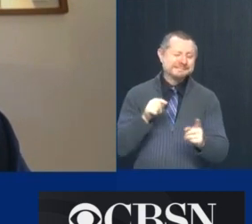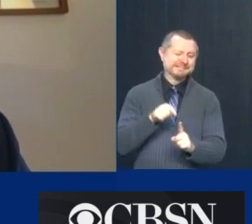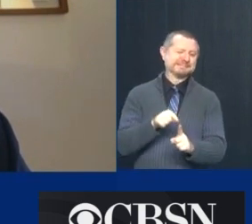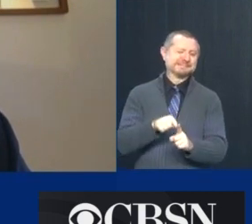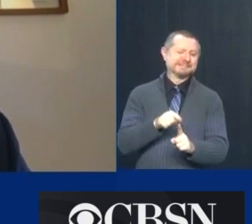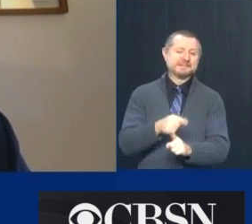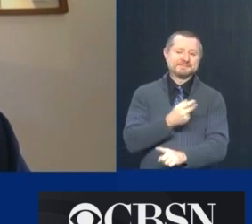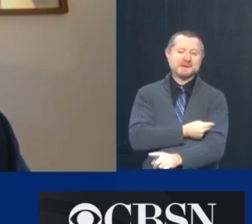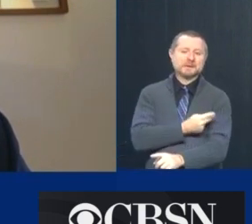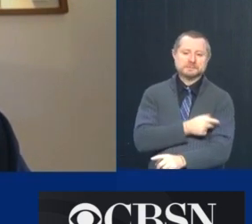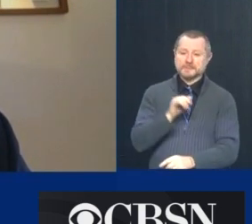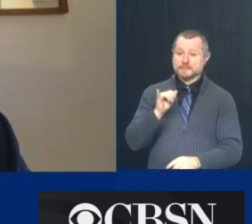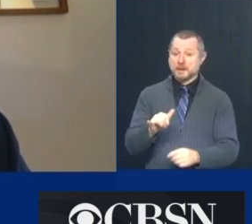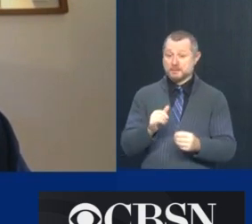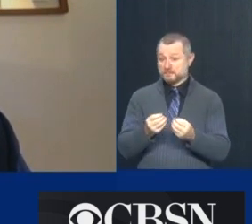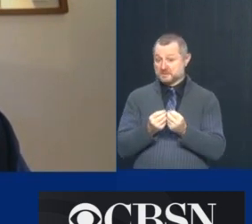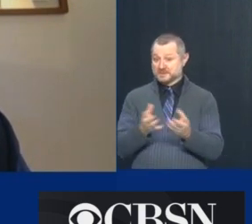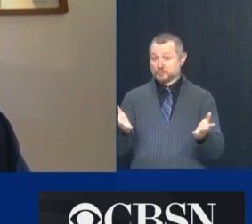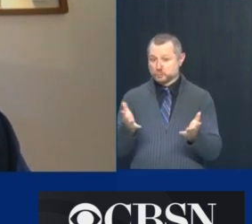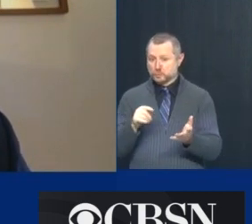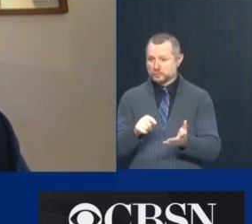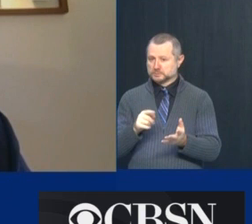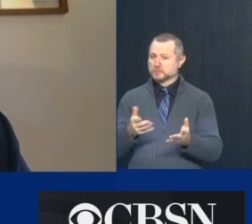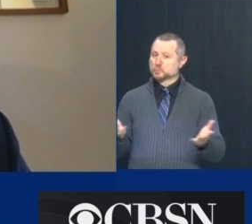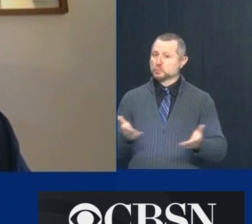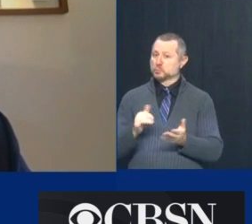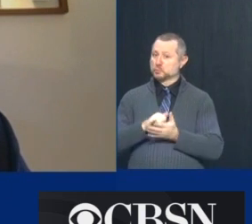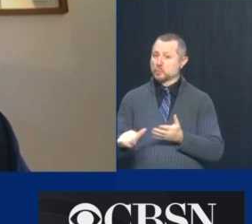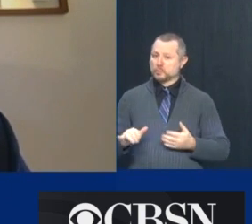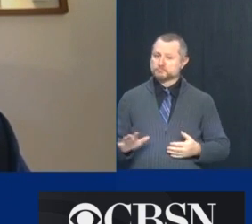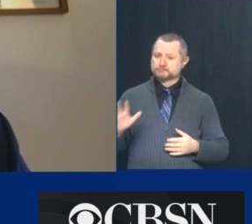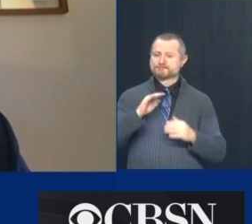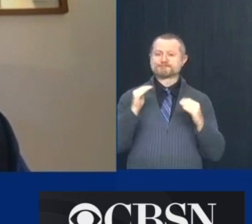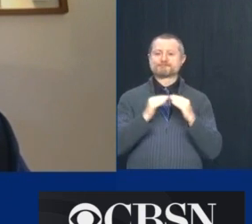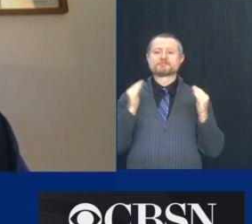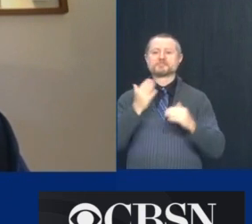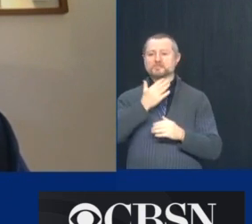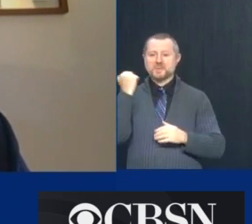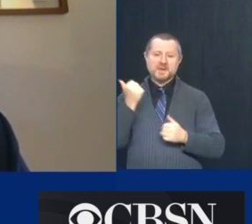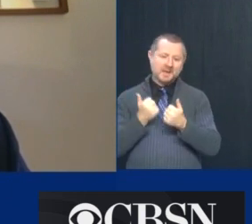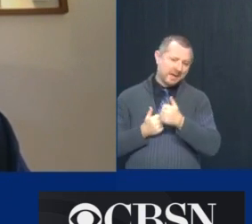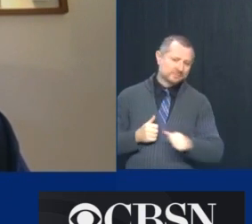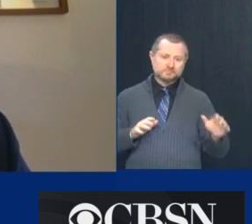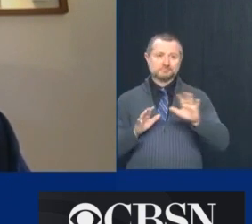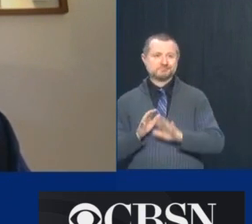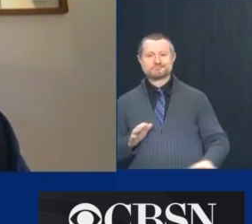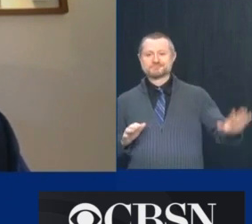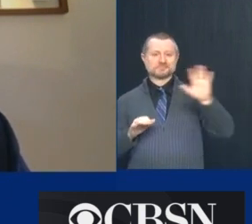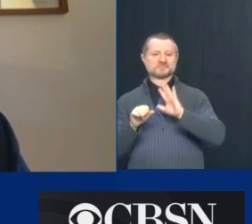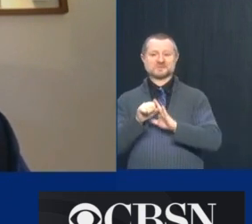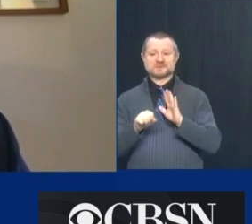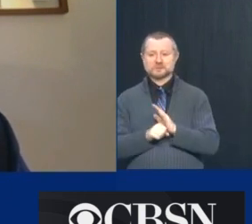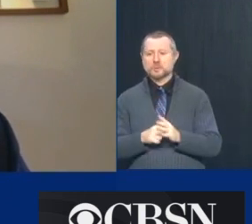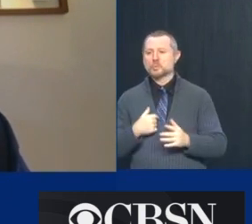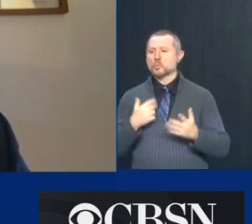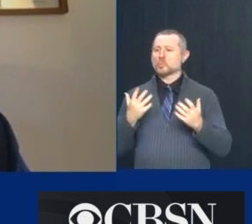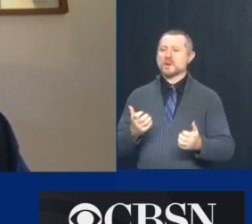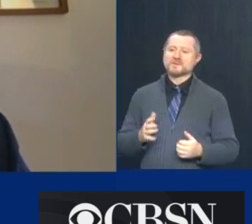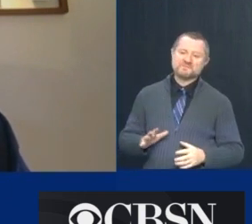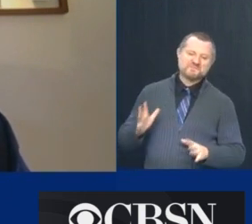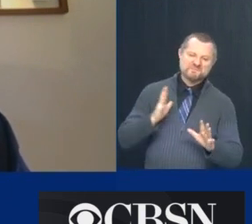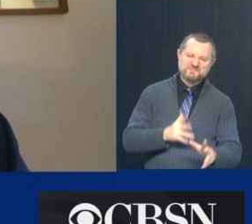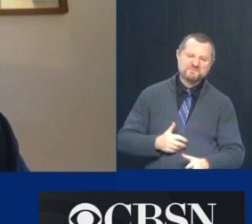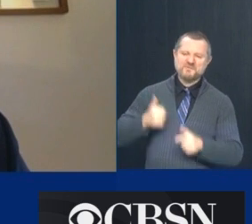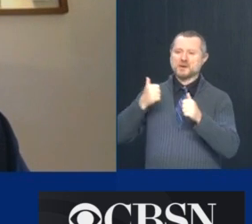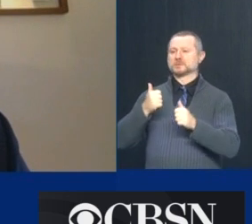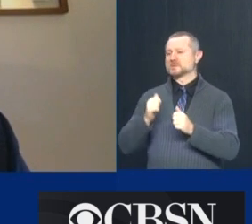sure that we do it here in New York better than any other state in the nation. I want to have the fastest,